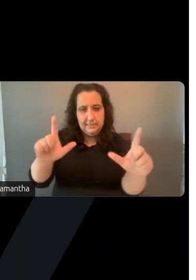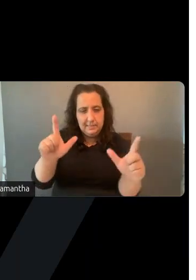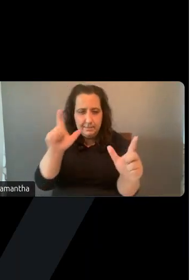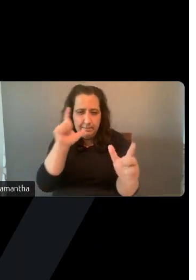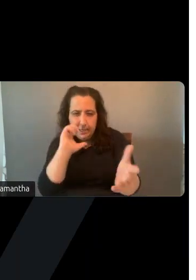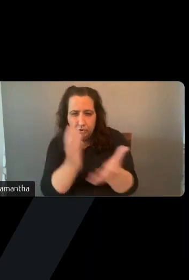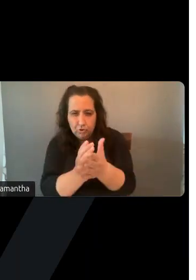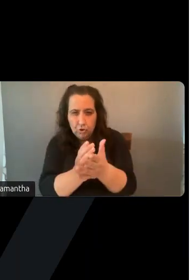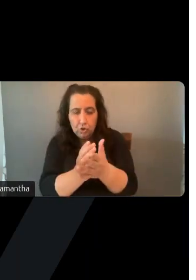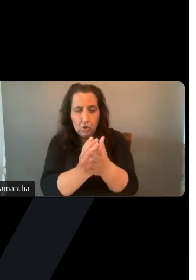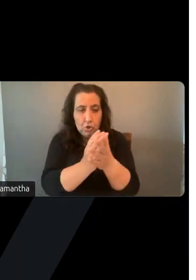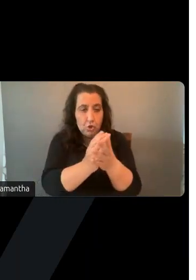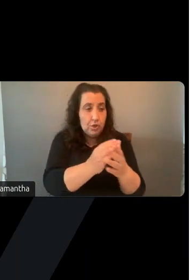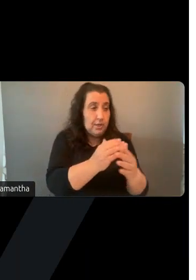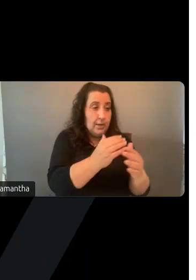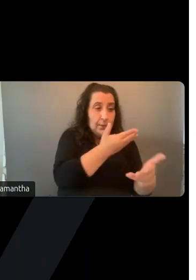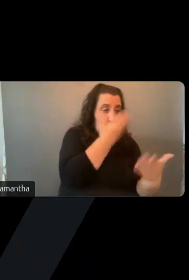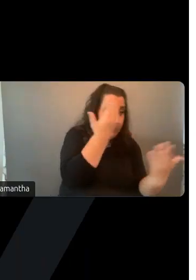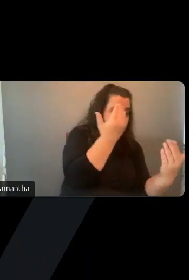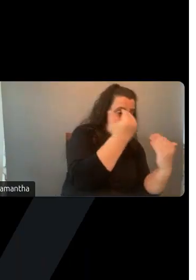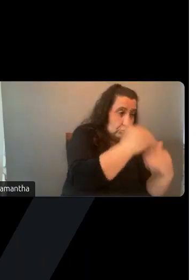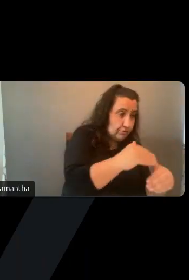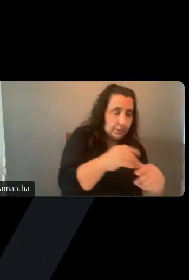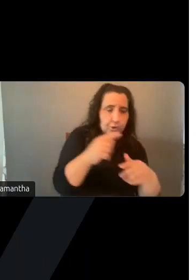restrictive. We can go to the next slide.